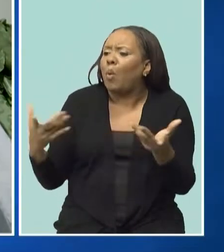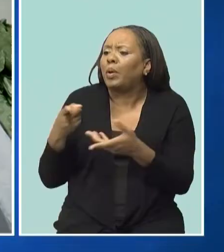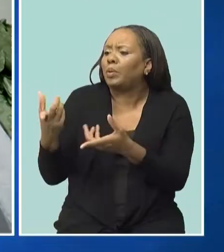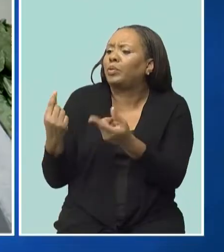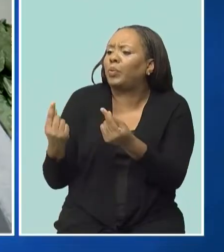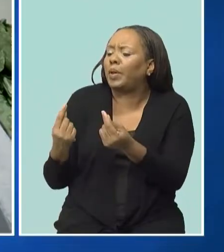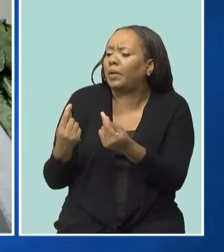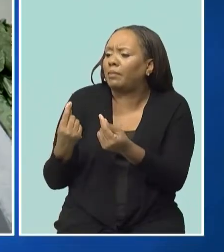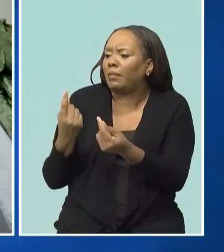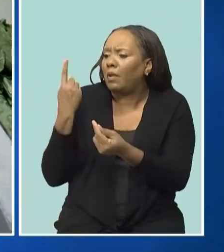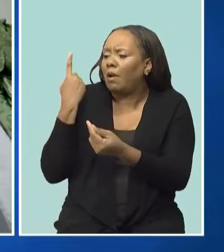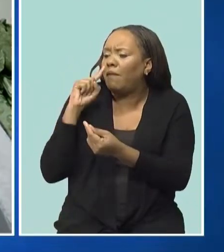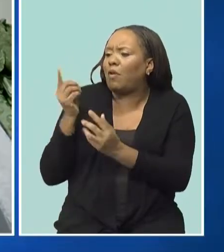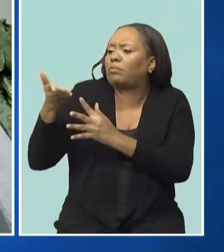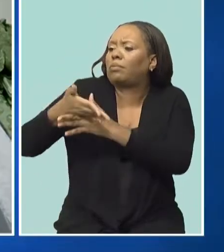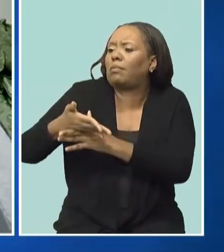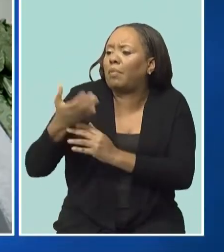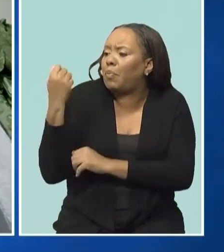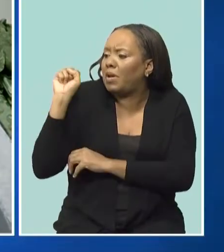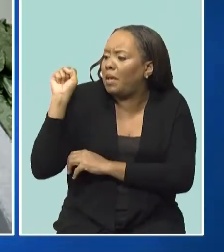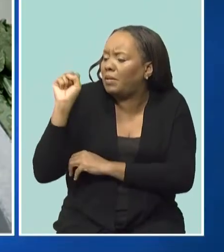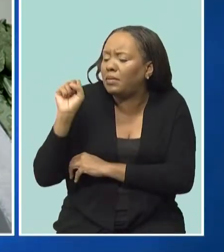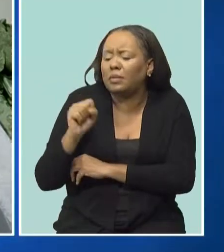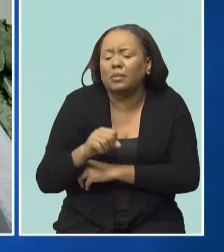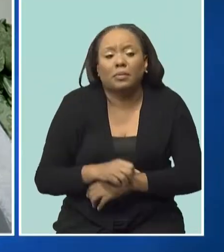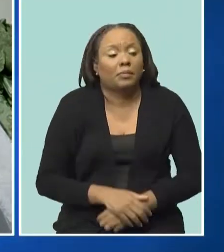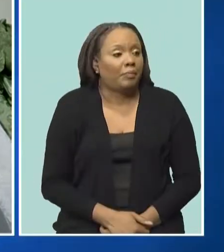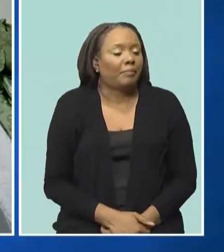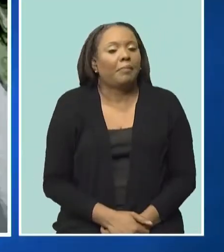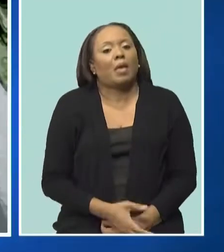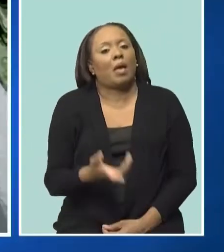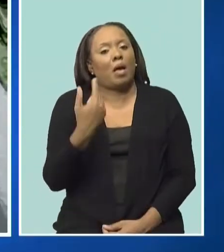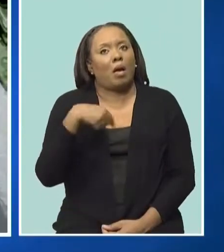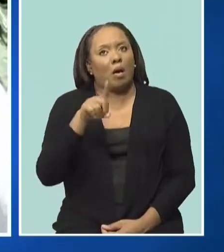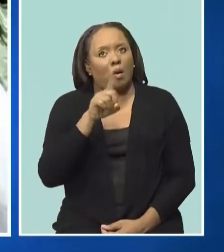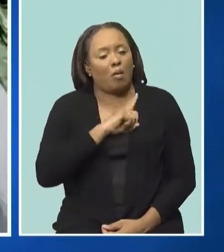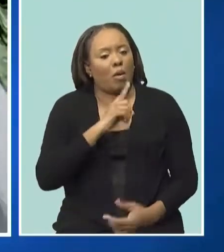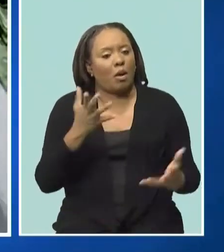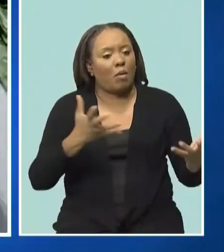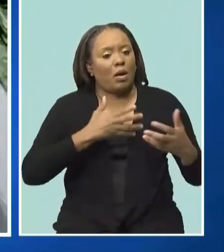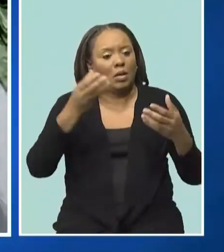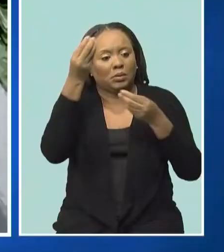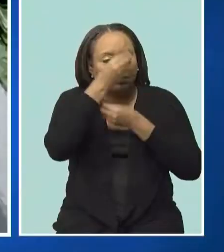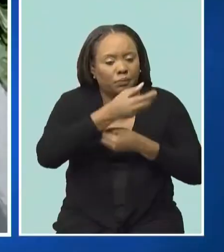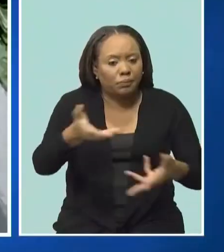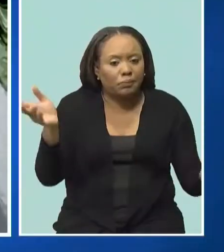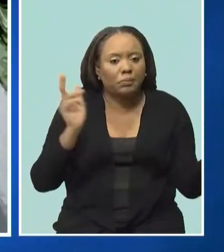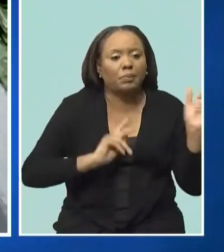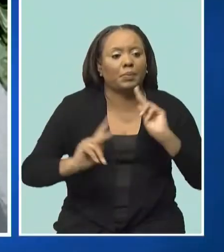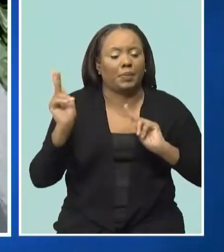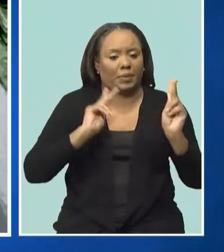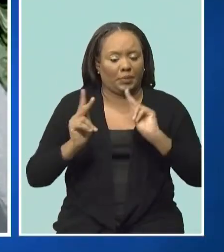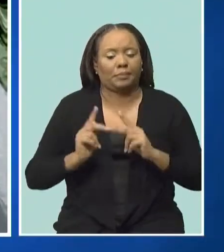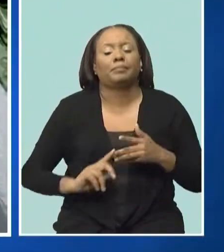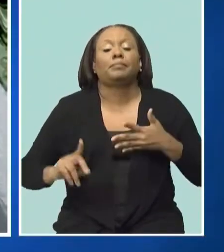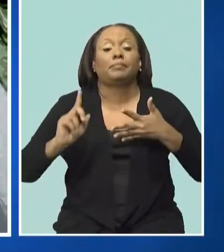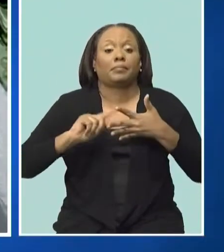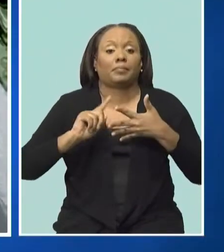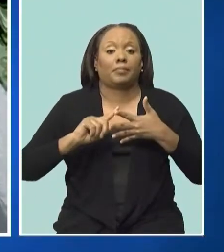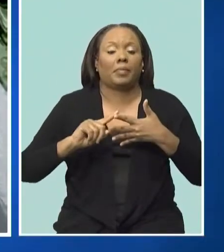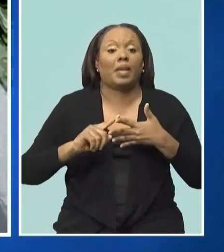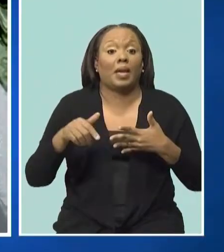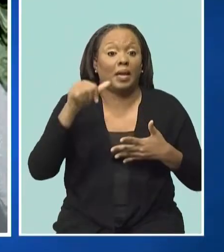Well, the first step, what we would have done, we would have made awareness to the public what is taking place. The second step is what we